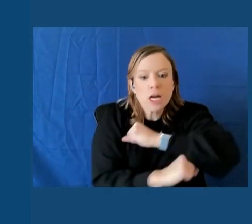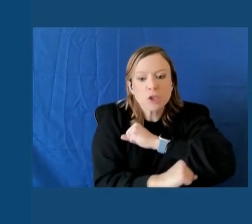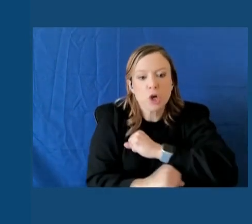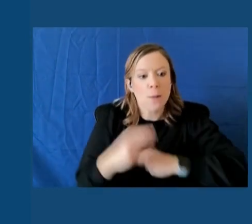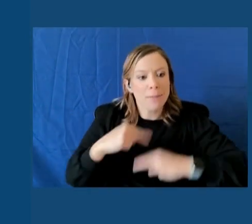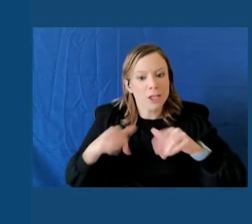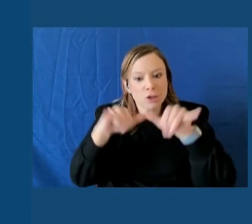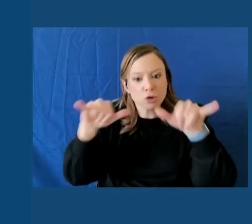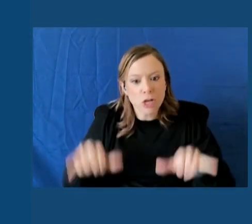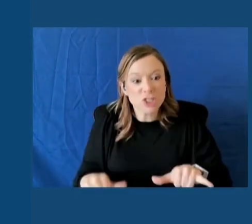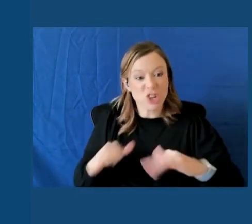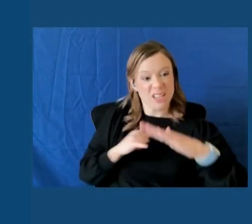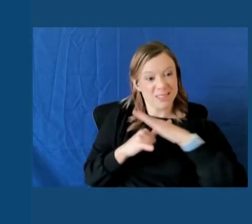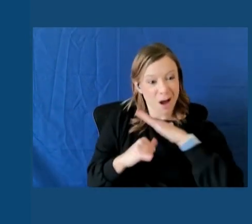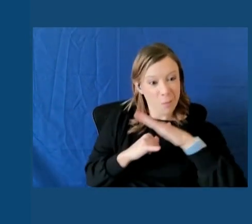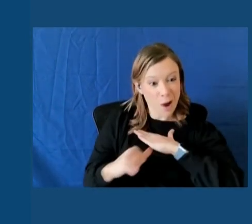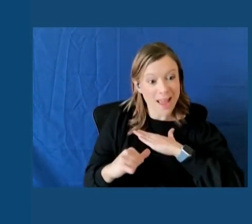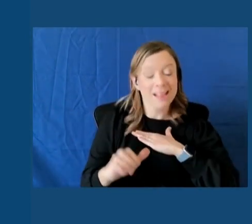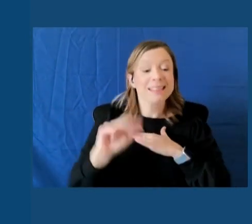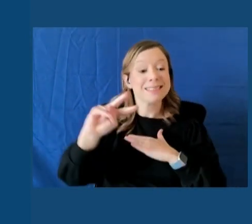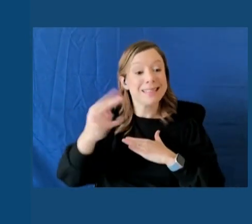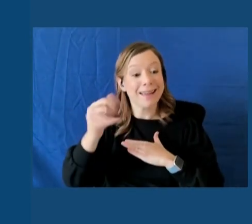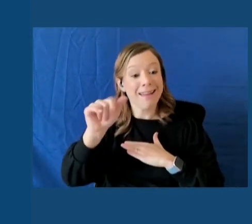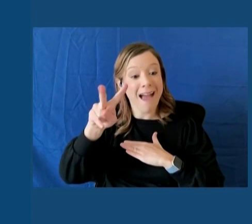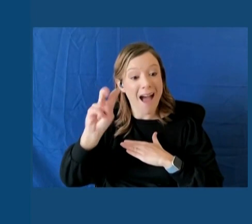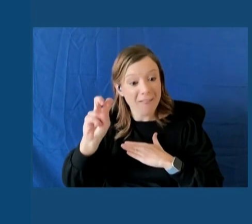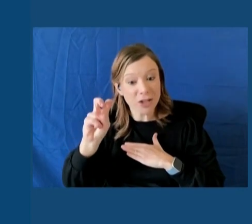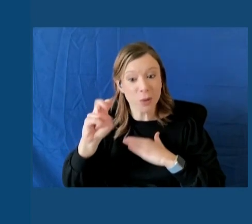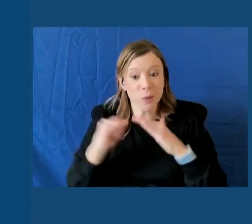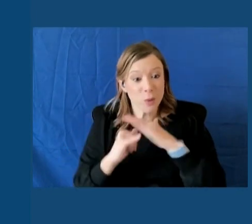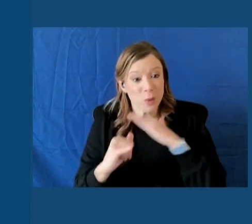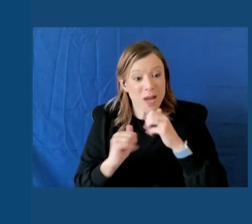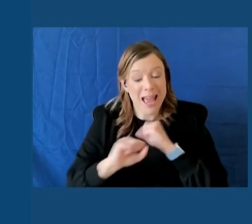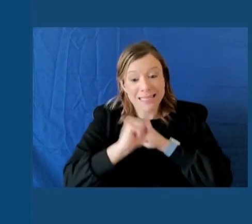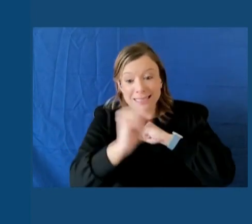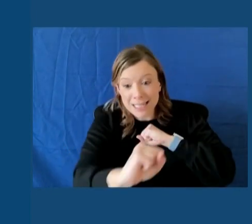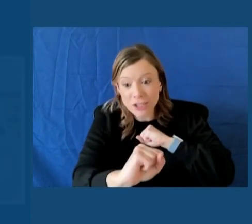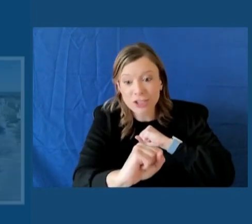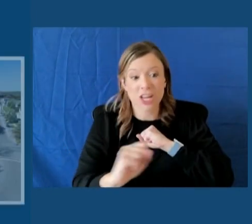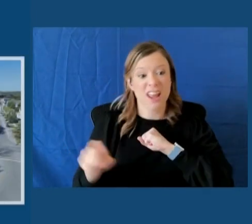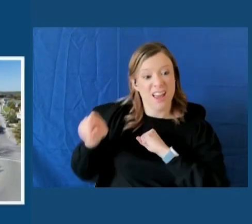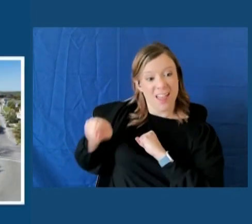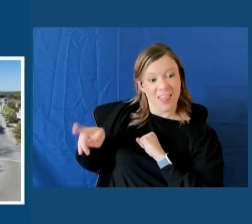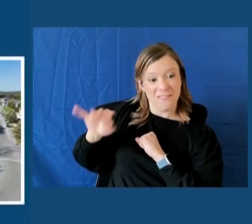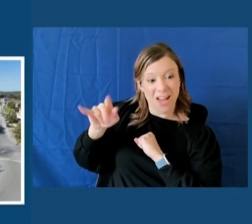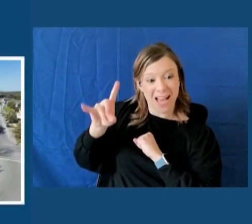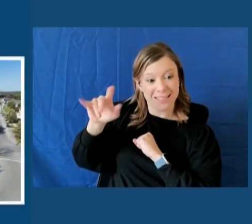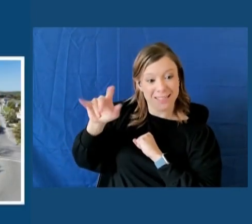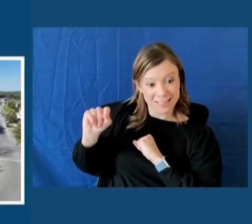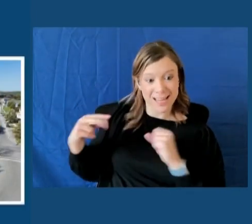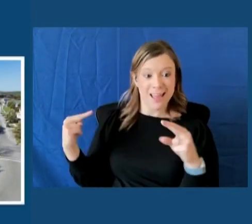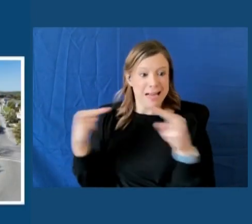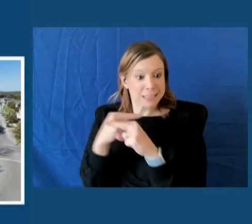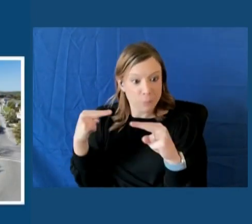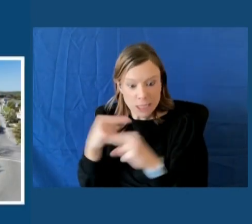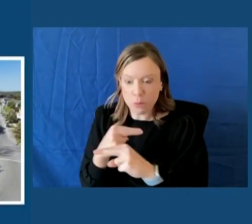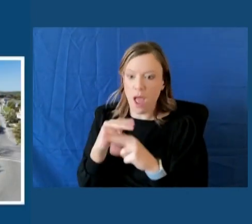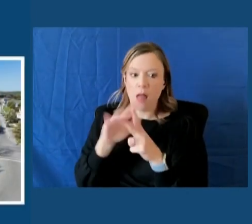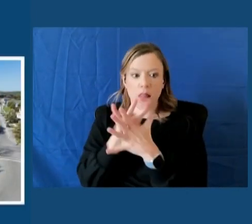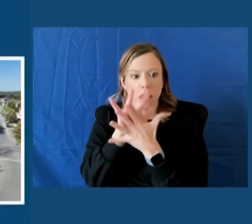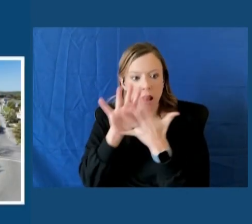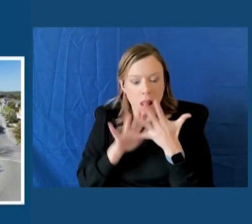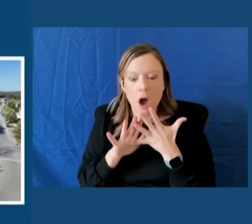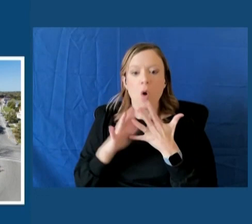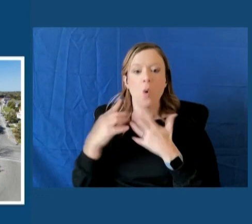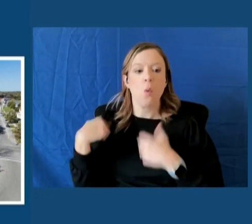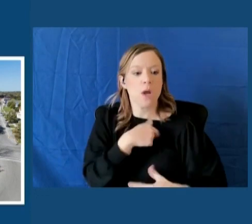Avenue subway extension, the Interborough Express, the I-81 Viaduct, the Kensington Expressway, creating thousands and thousands